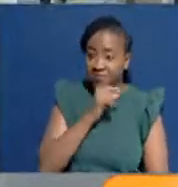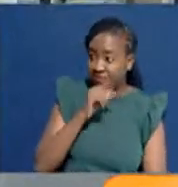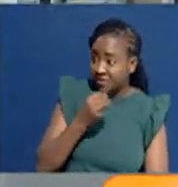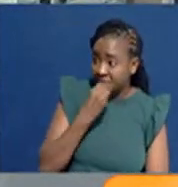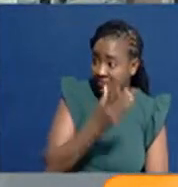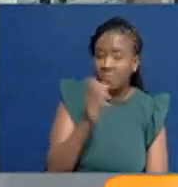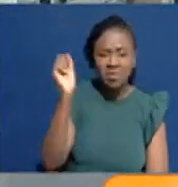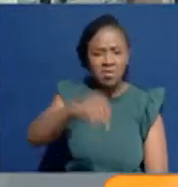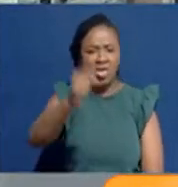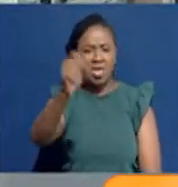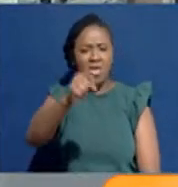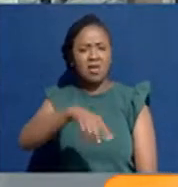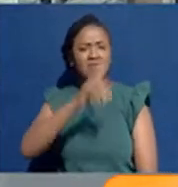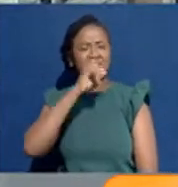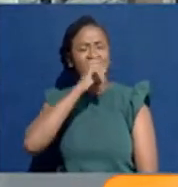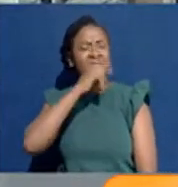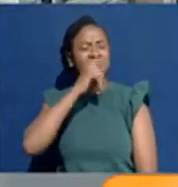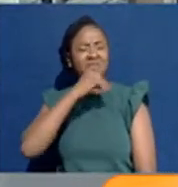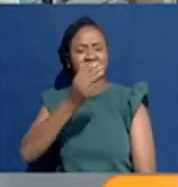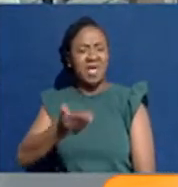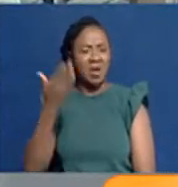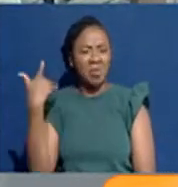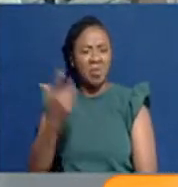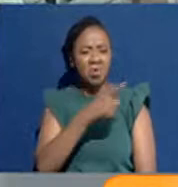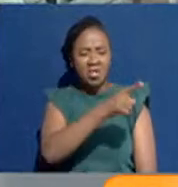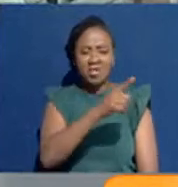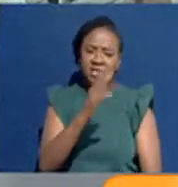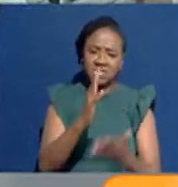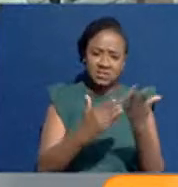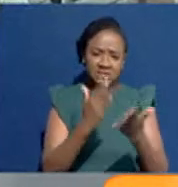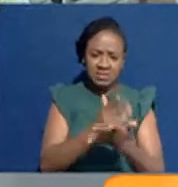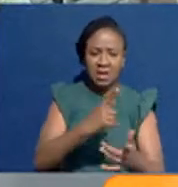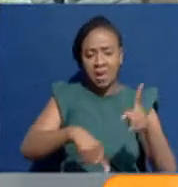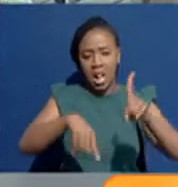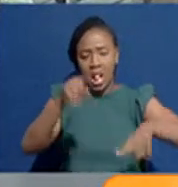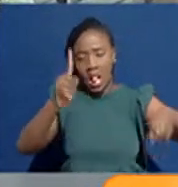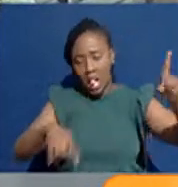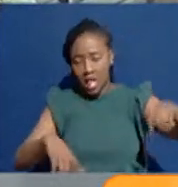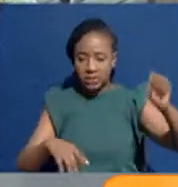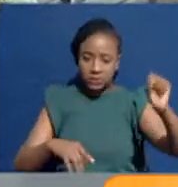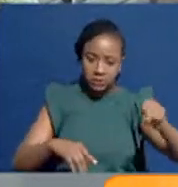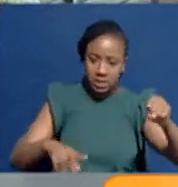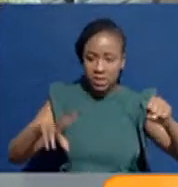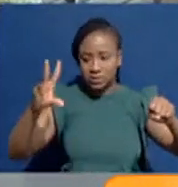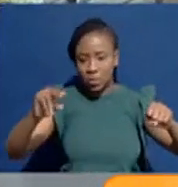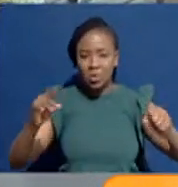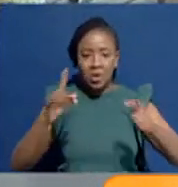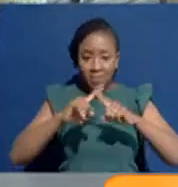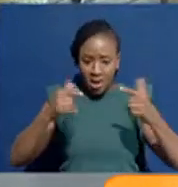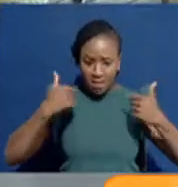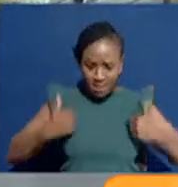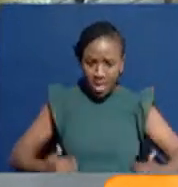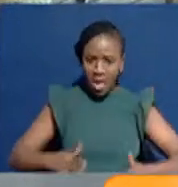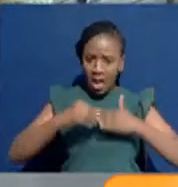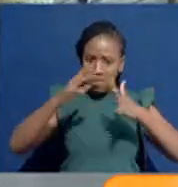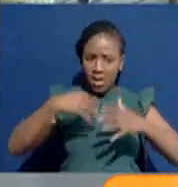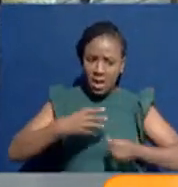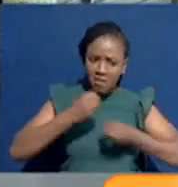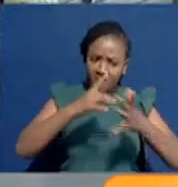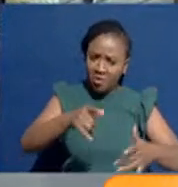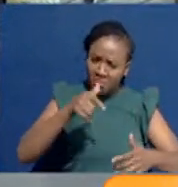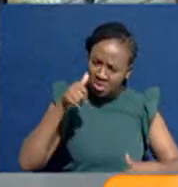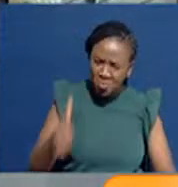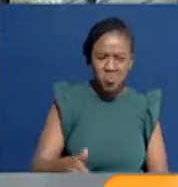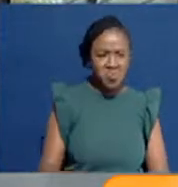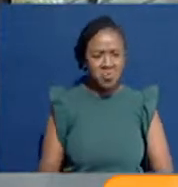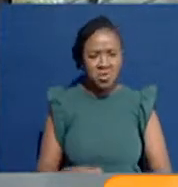you told them? Yes. What are they telling you? I have told them. Of course, they are different, varying. As a leader, I convince people to my side. And I've managed